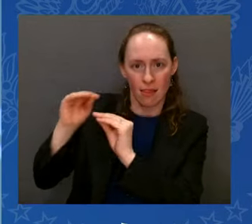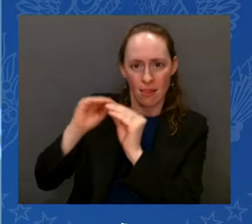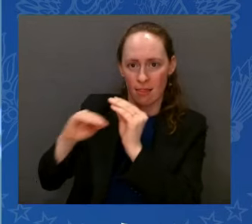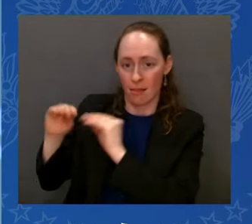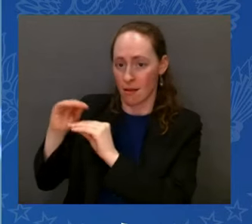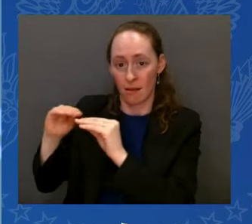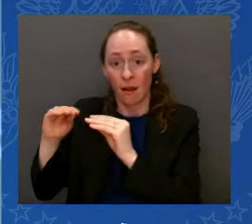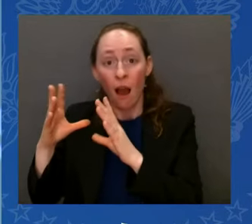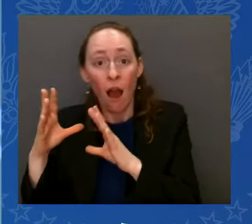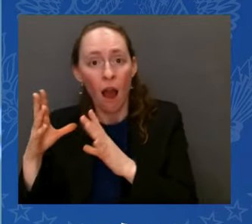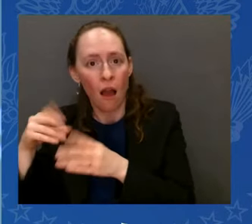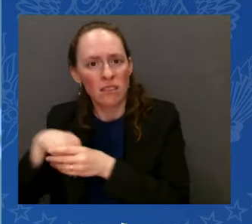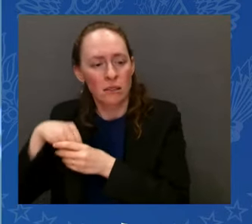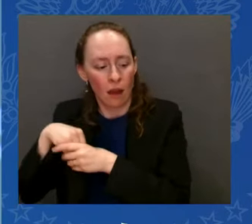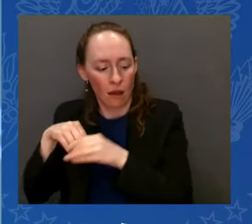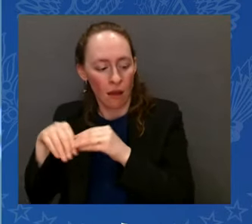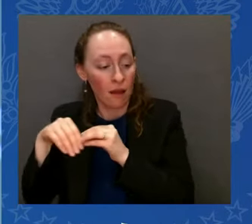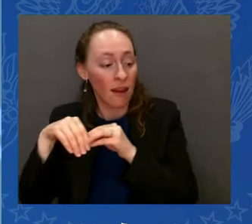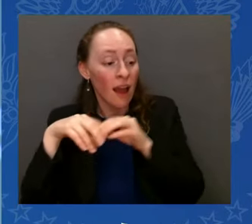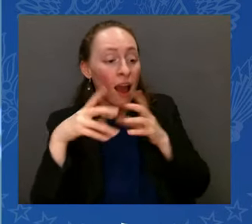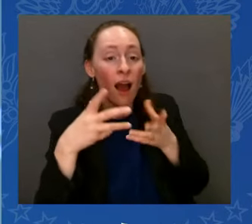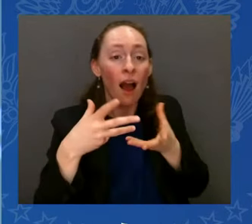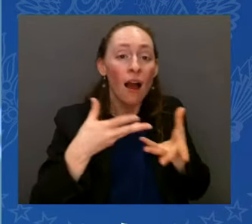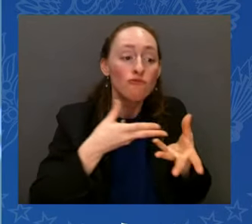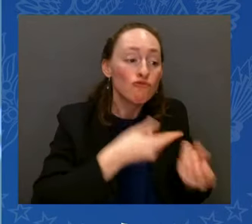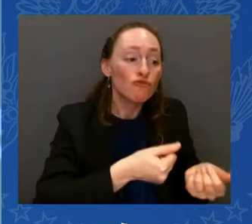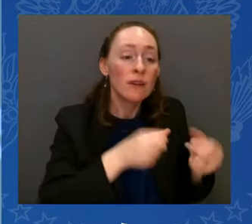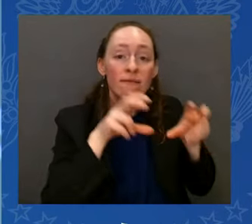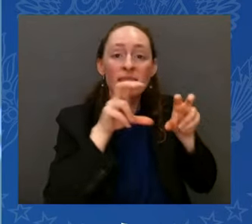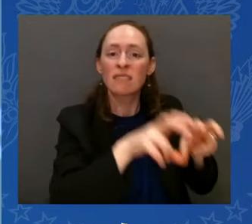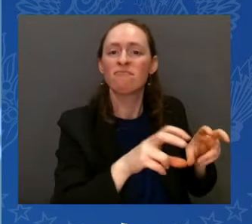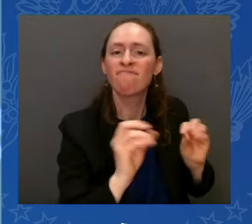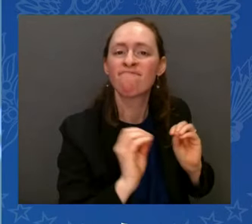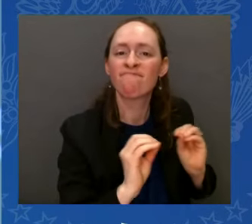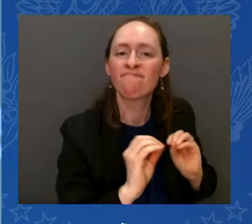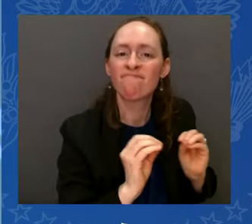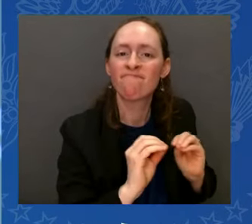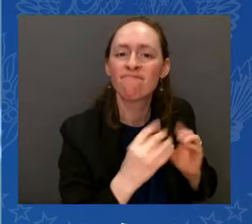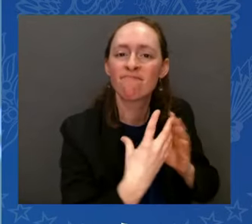America, you had the oil companies. You know how much they made in profit this year?